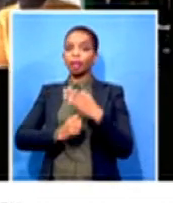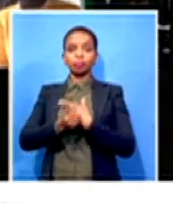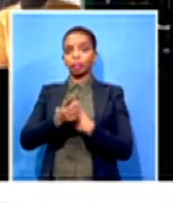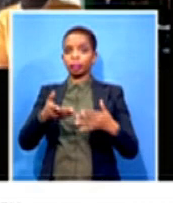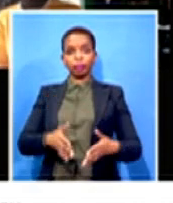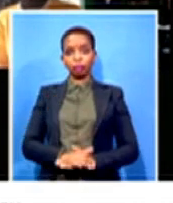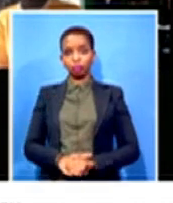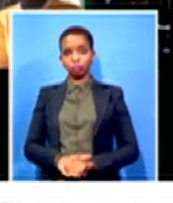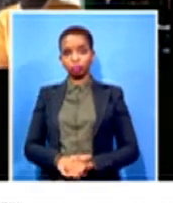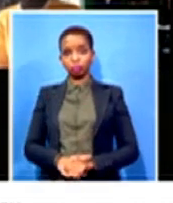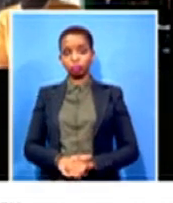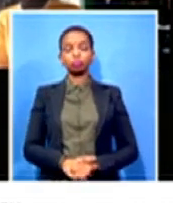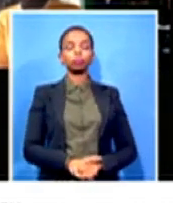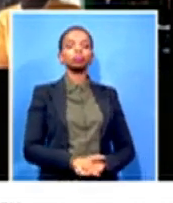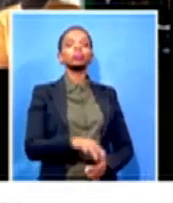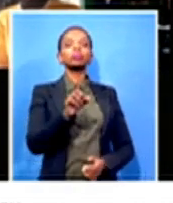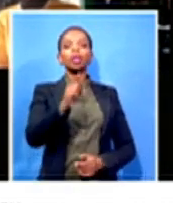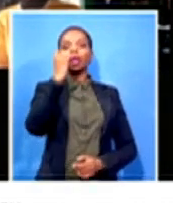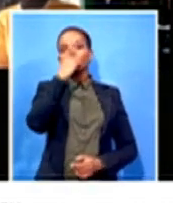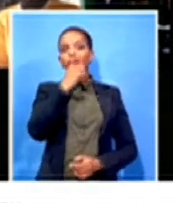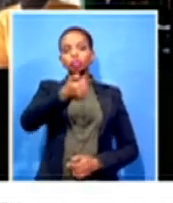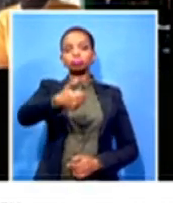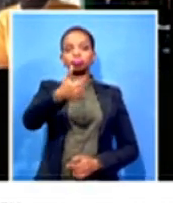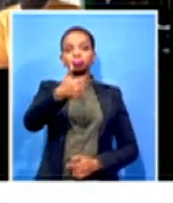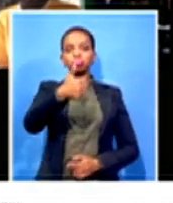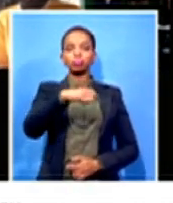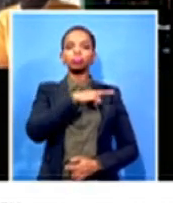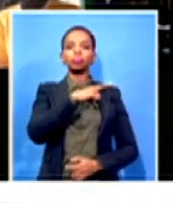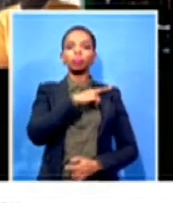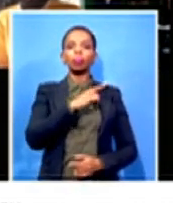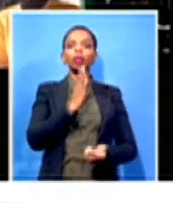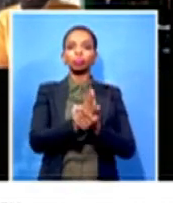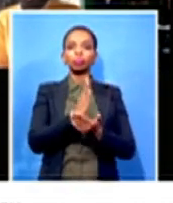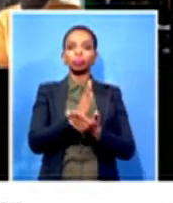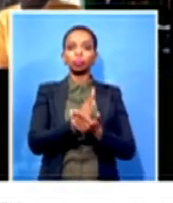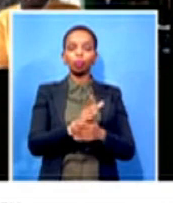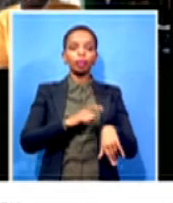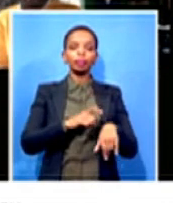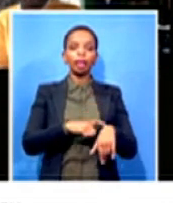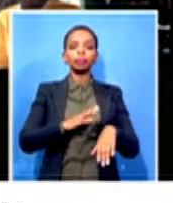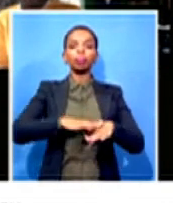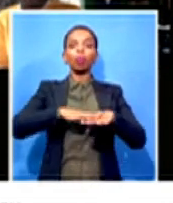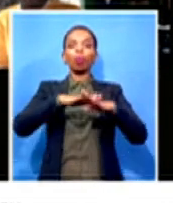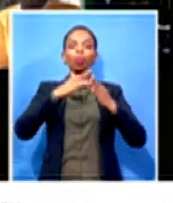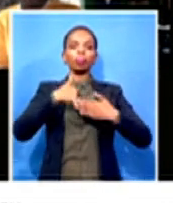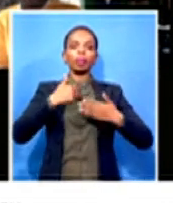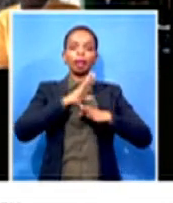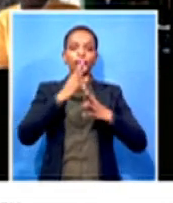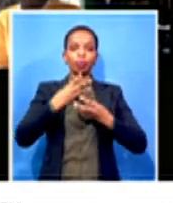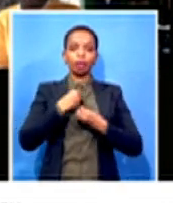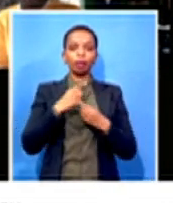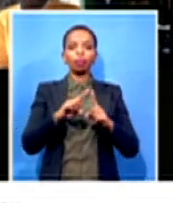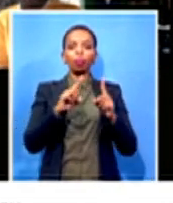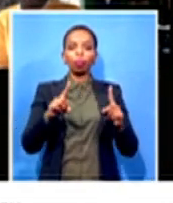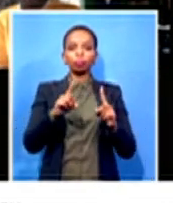of course, because we don't have a lot of time, I couldn't go a lot into that. Now, we know that China has a